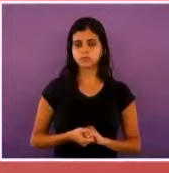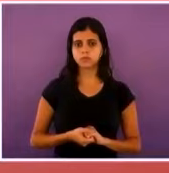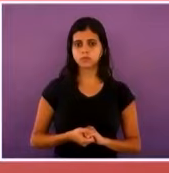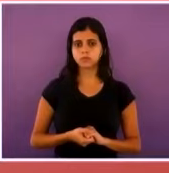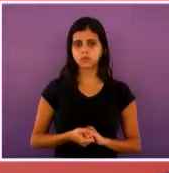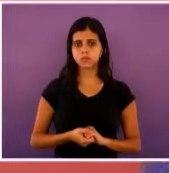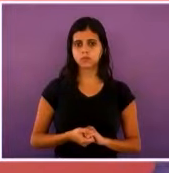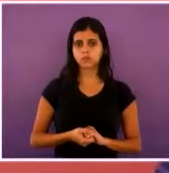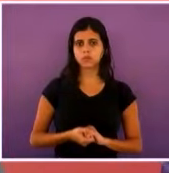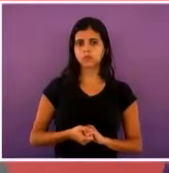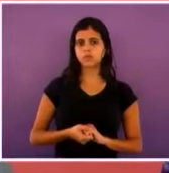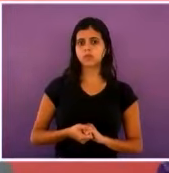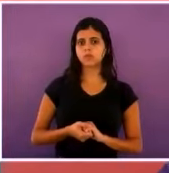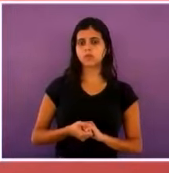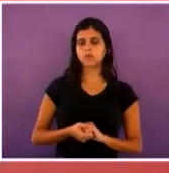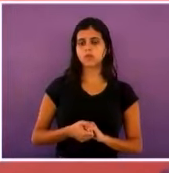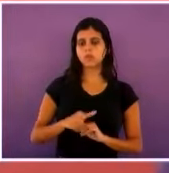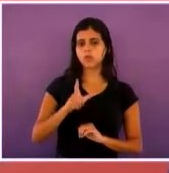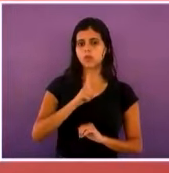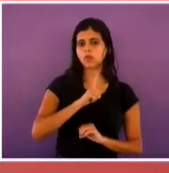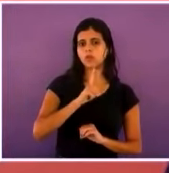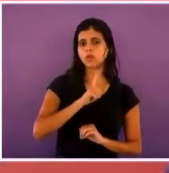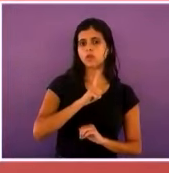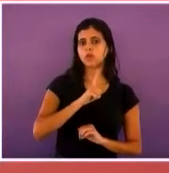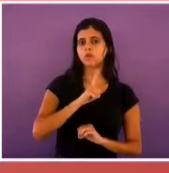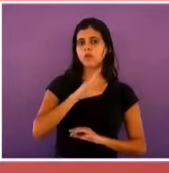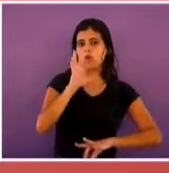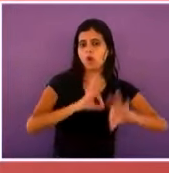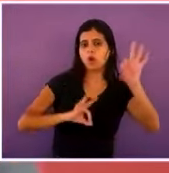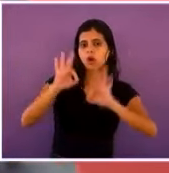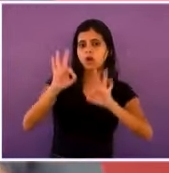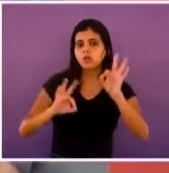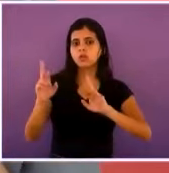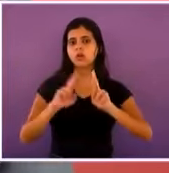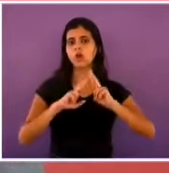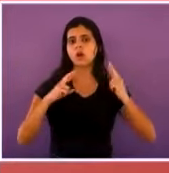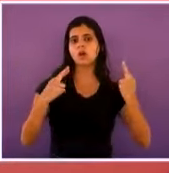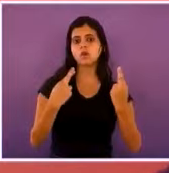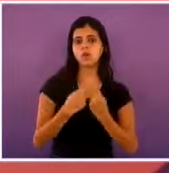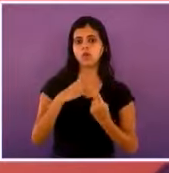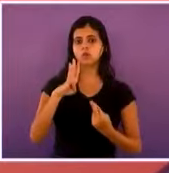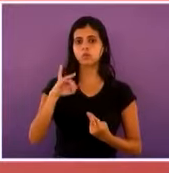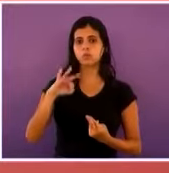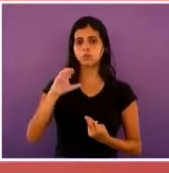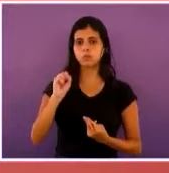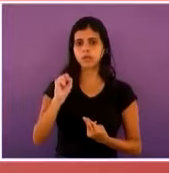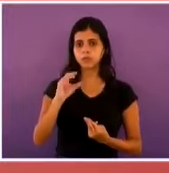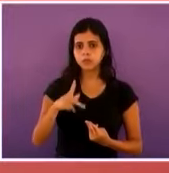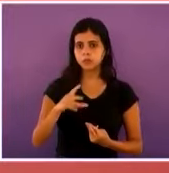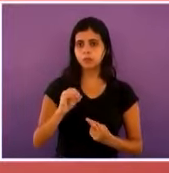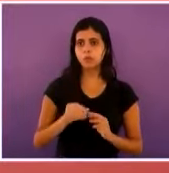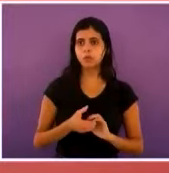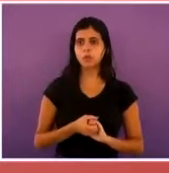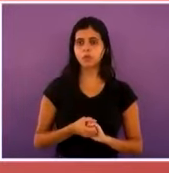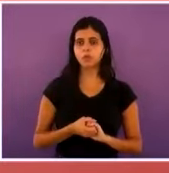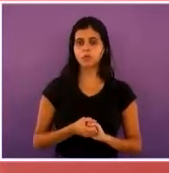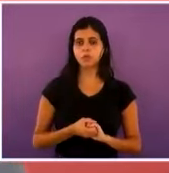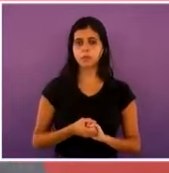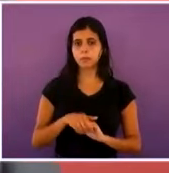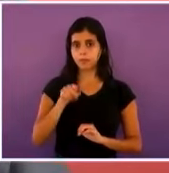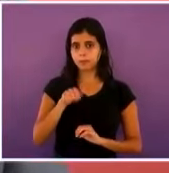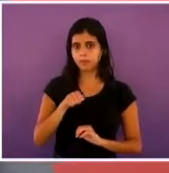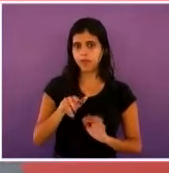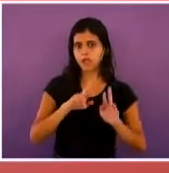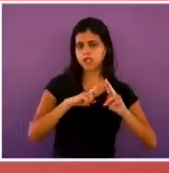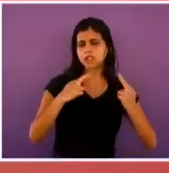Latin America. Ele presidiu a reunião dos bispos da América Latina. And that meeting took place in Aparecida. E essa